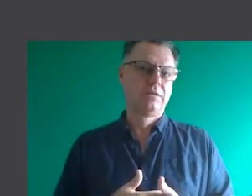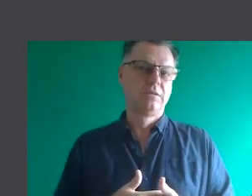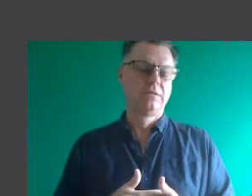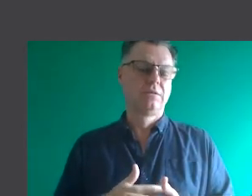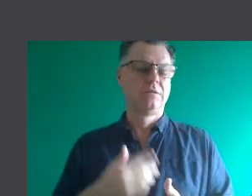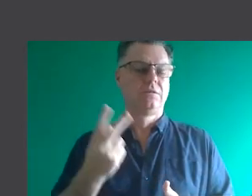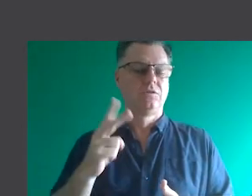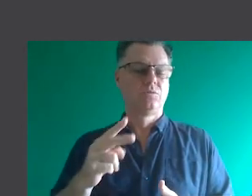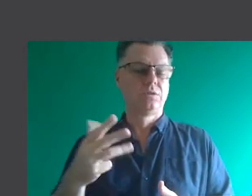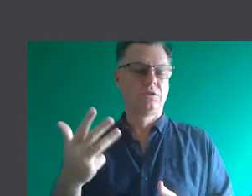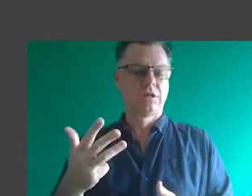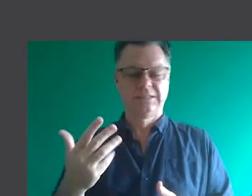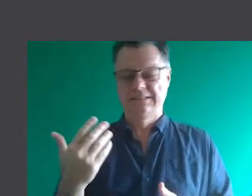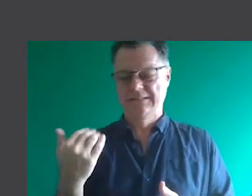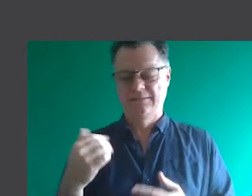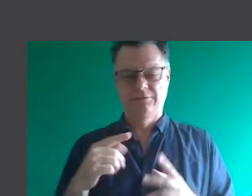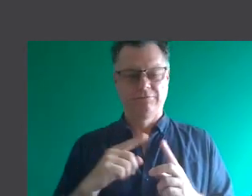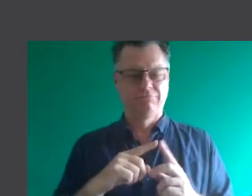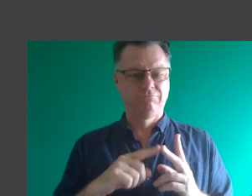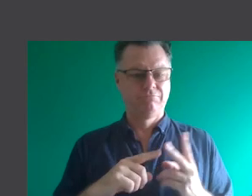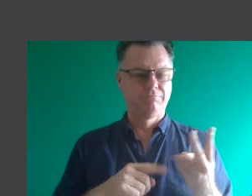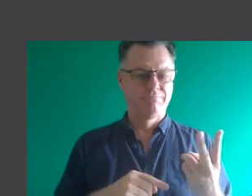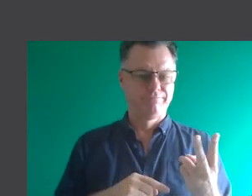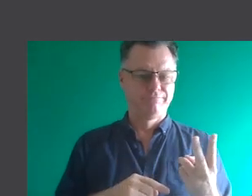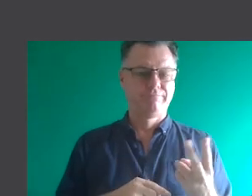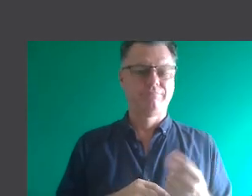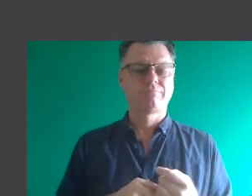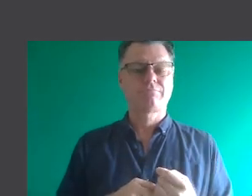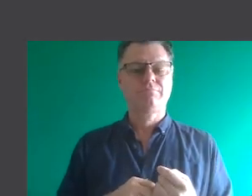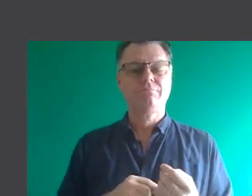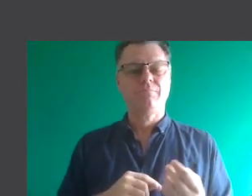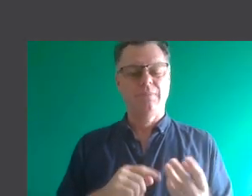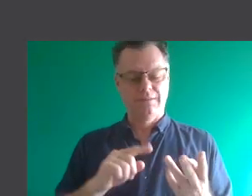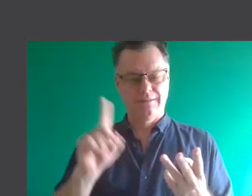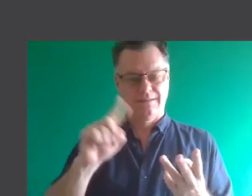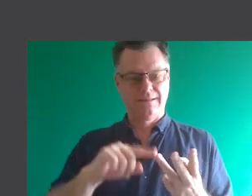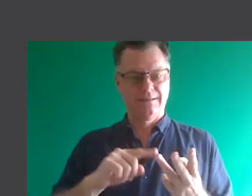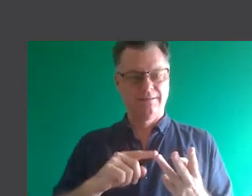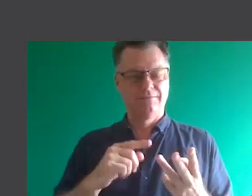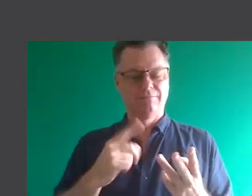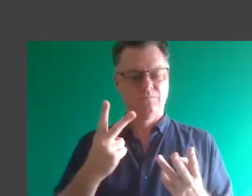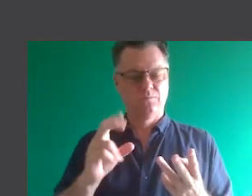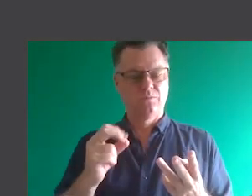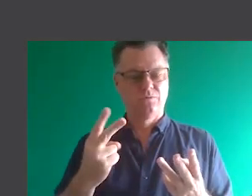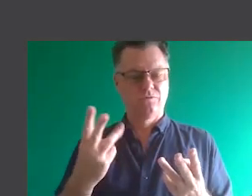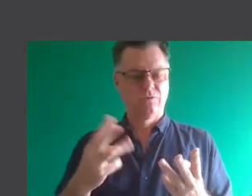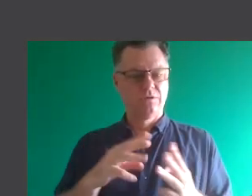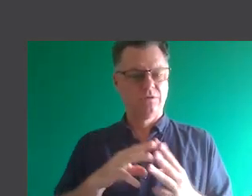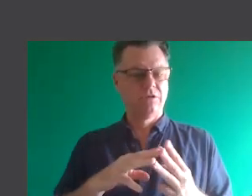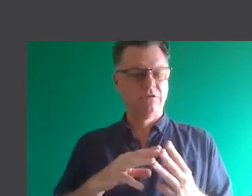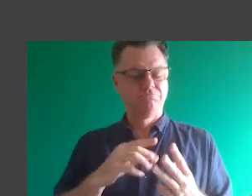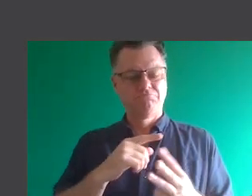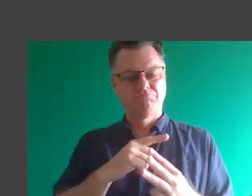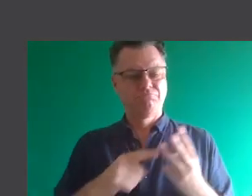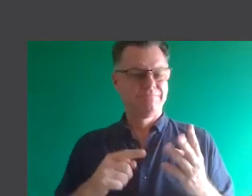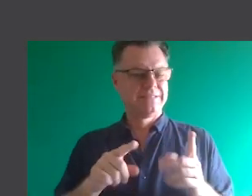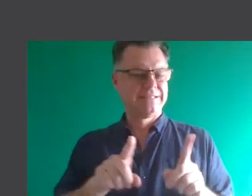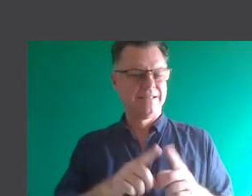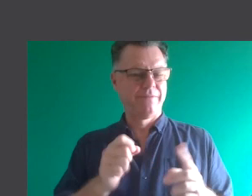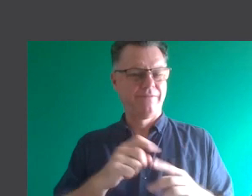both 2015 and 2019 most recently, the first three are no